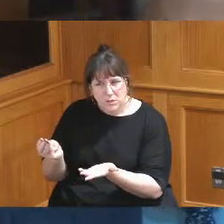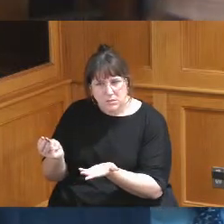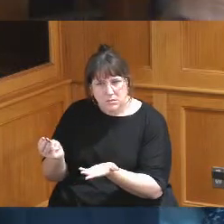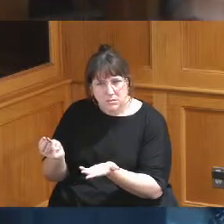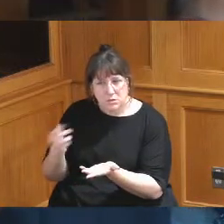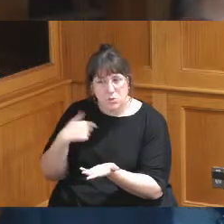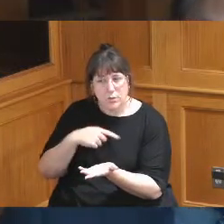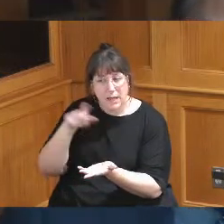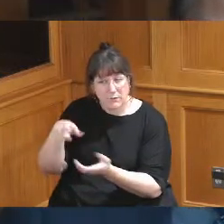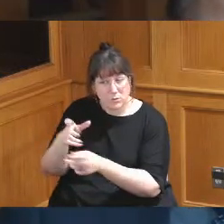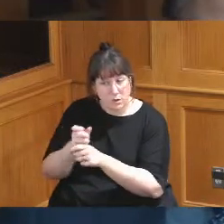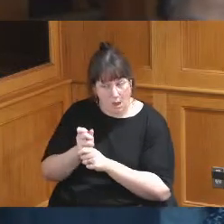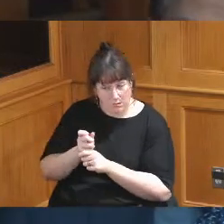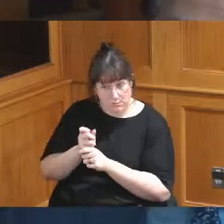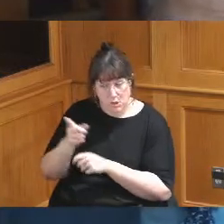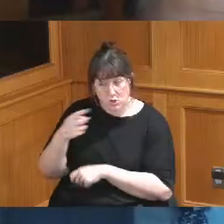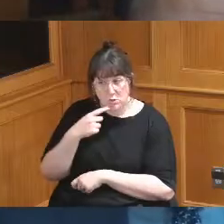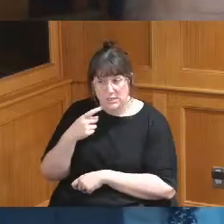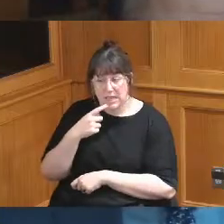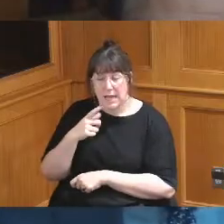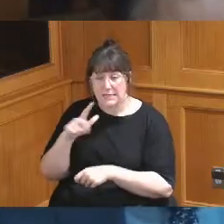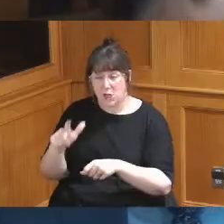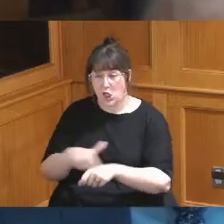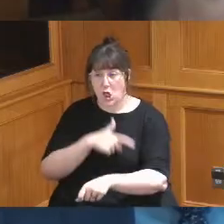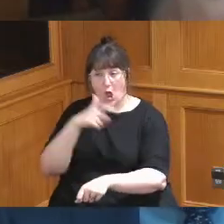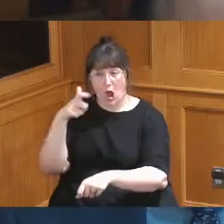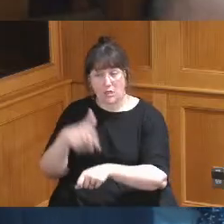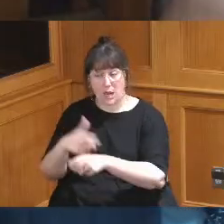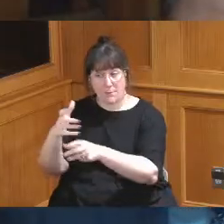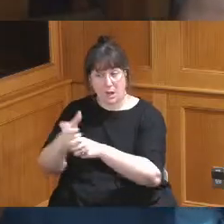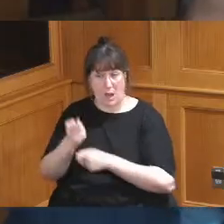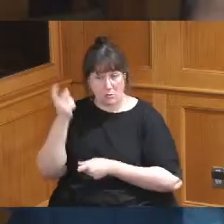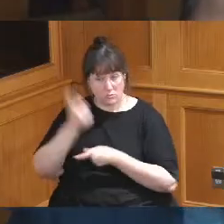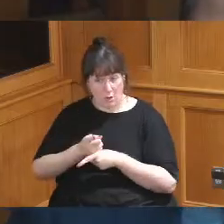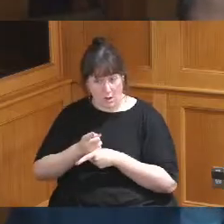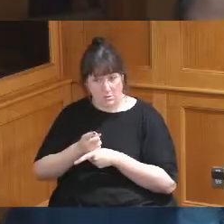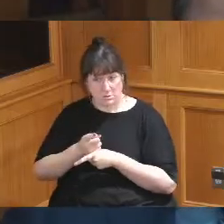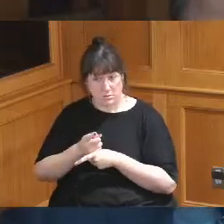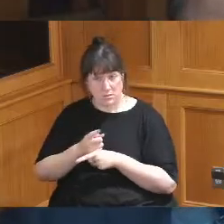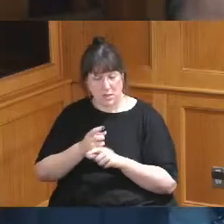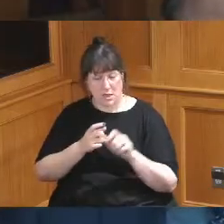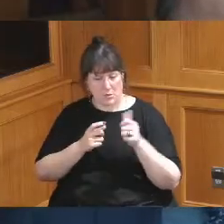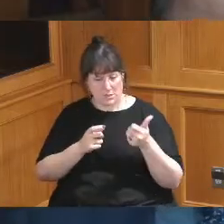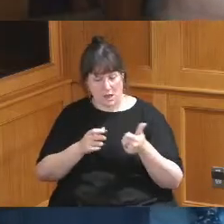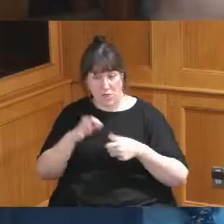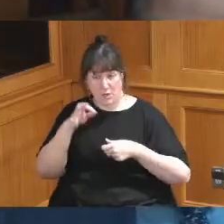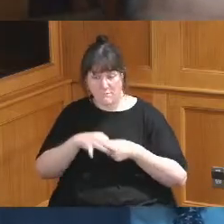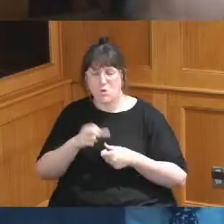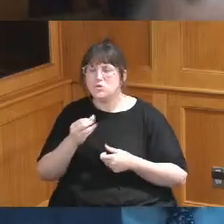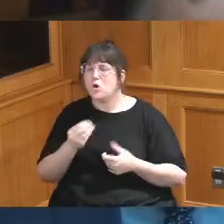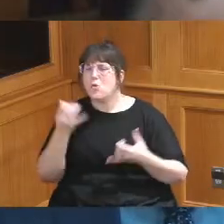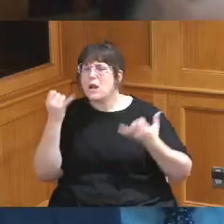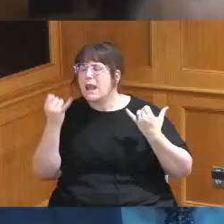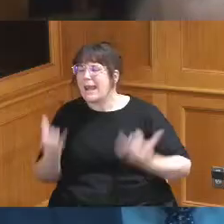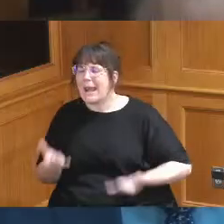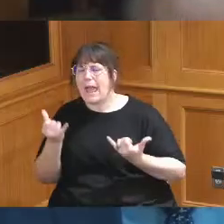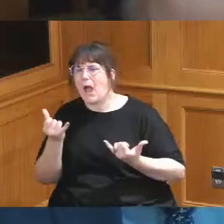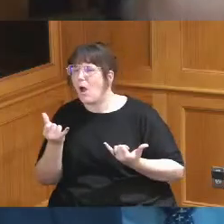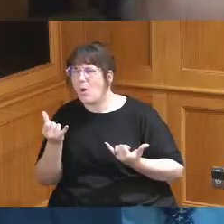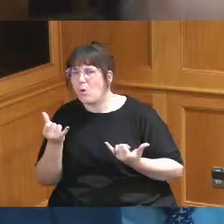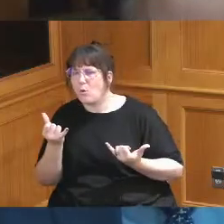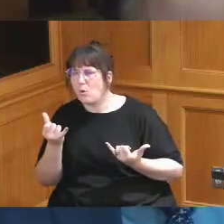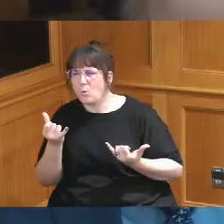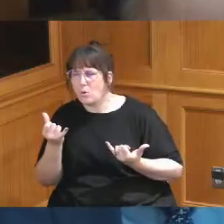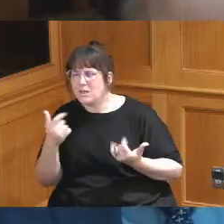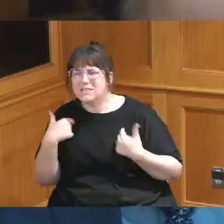and you said it's a long lead time. So that was another vote. So what is this? Because I don't want headlines